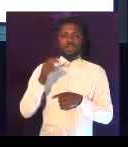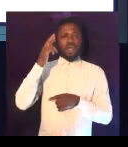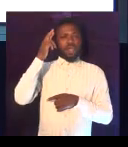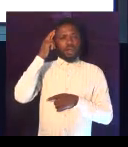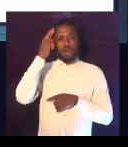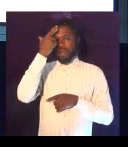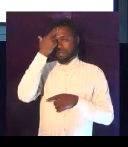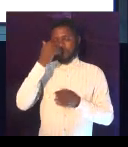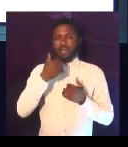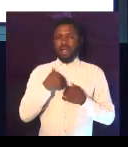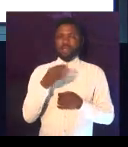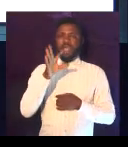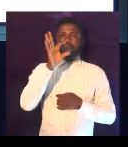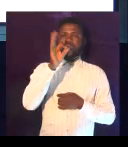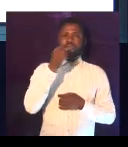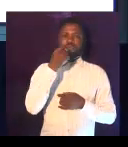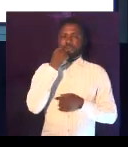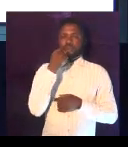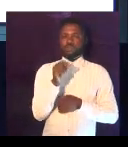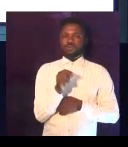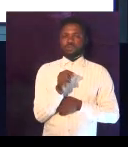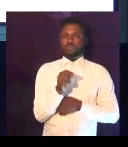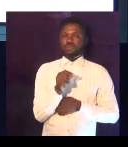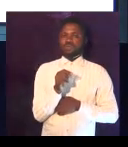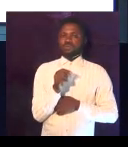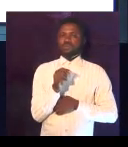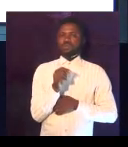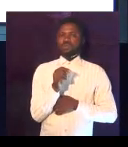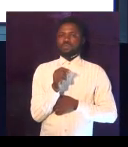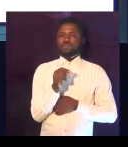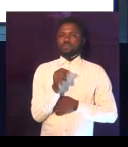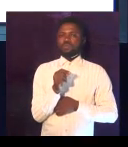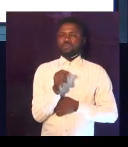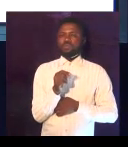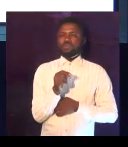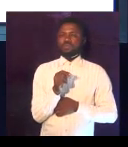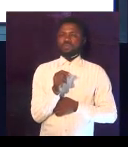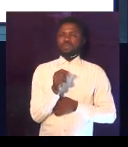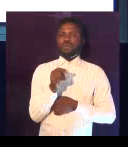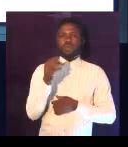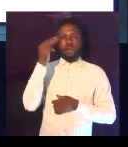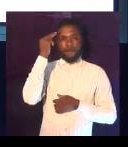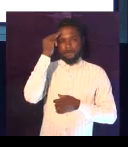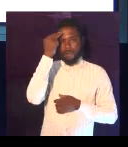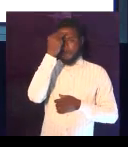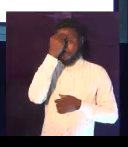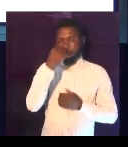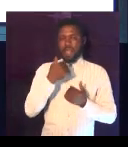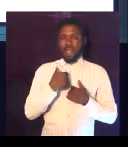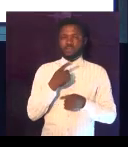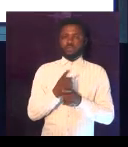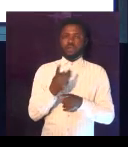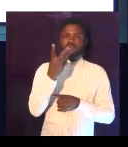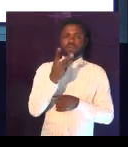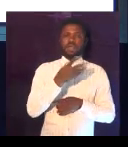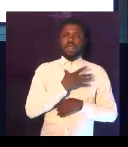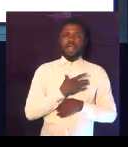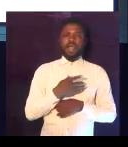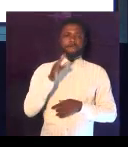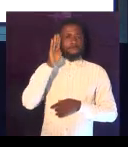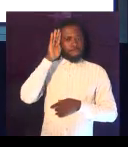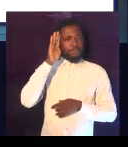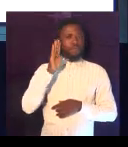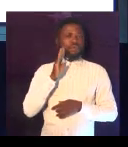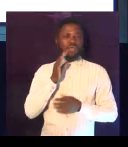practice. Razak has 9 pencils. I mean, that boy must be from a rich home. Momo has just 4,